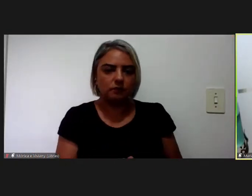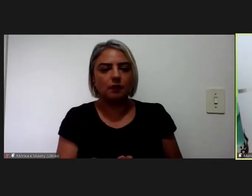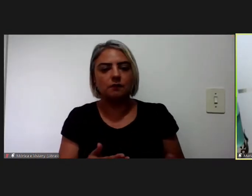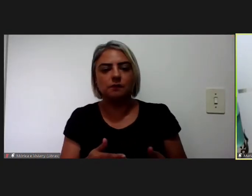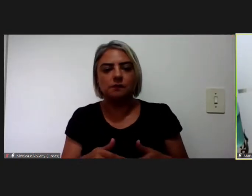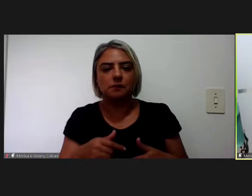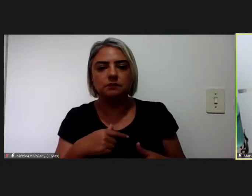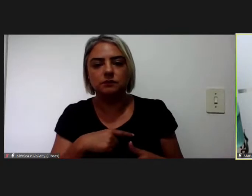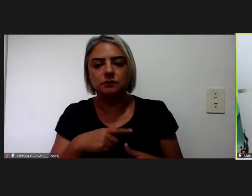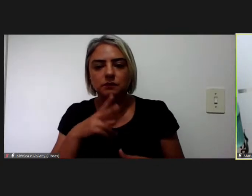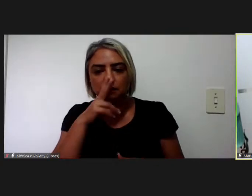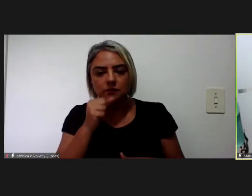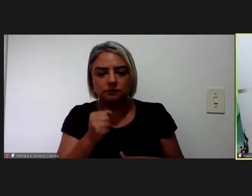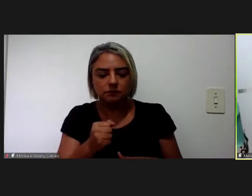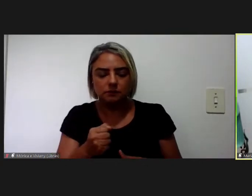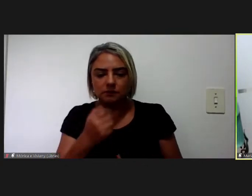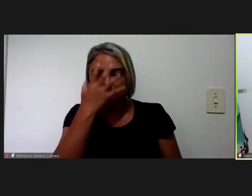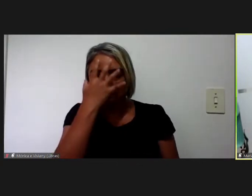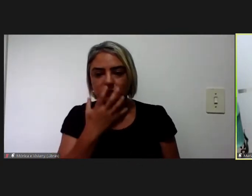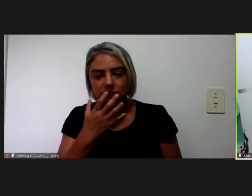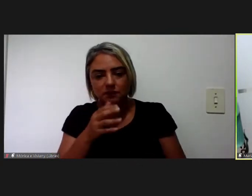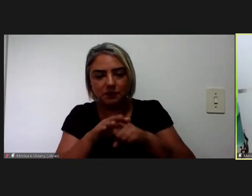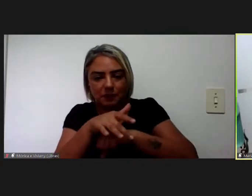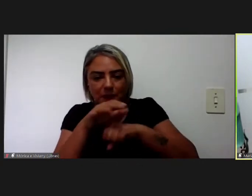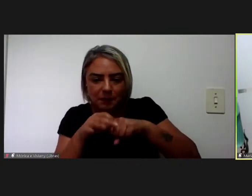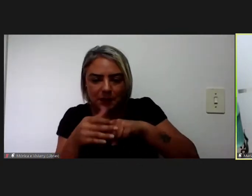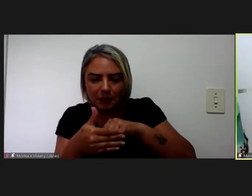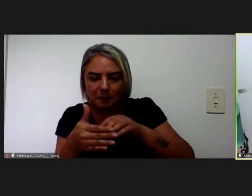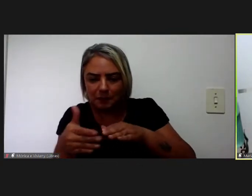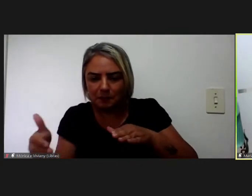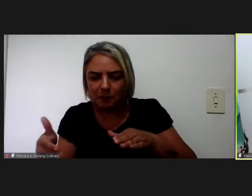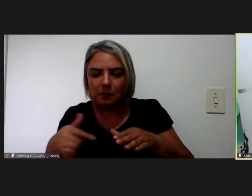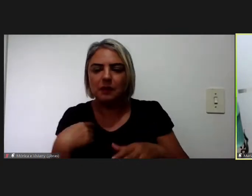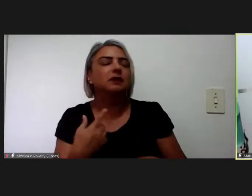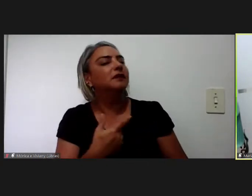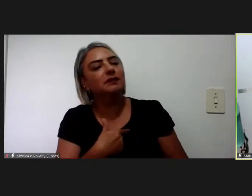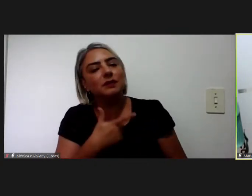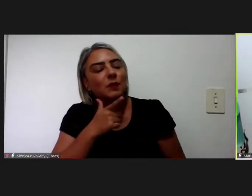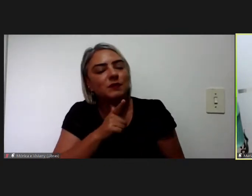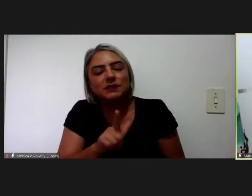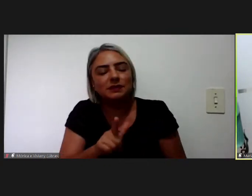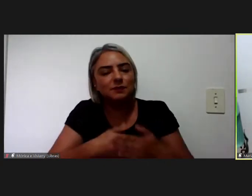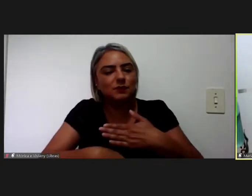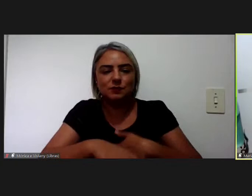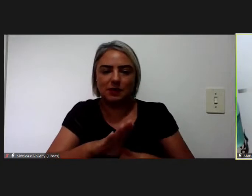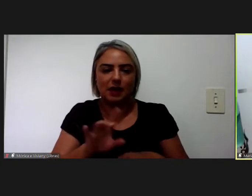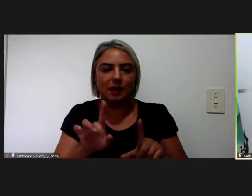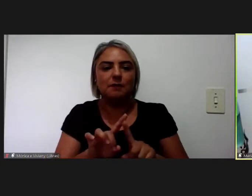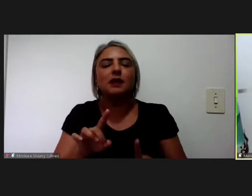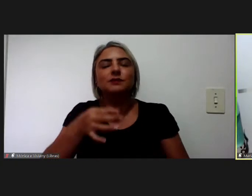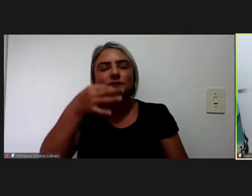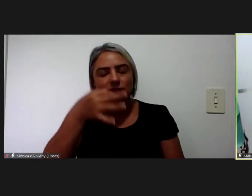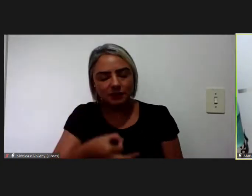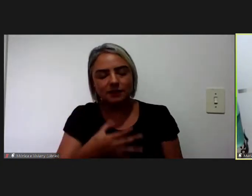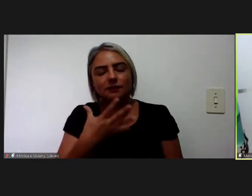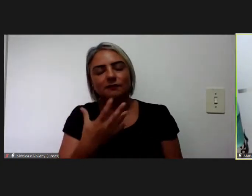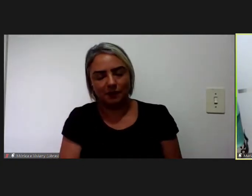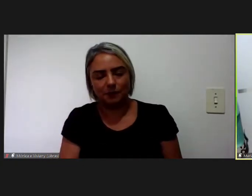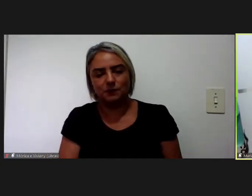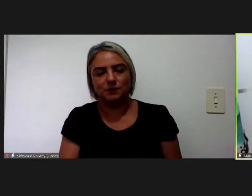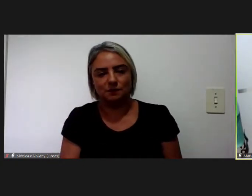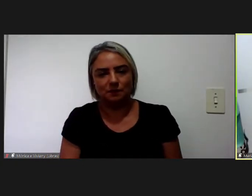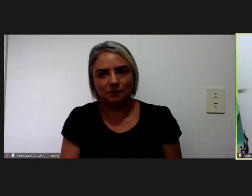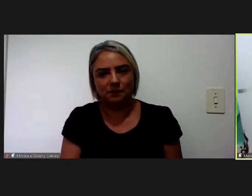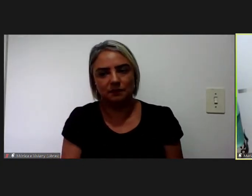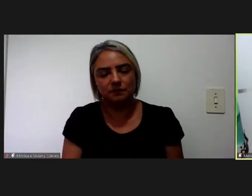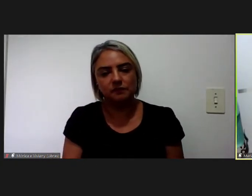country, but was strongly made worse by the pandemic. We not are